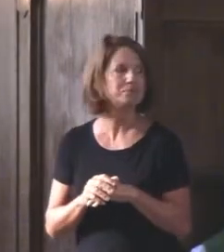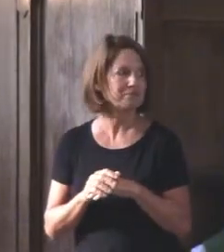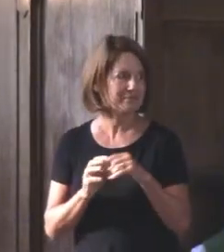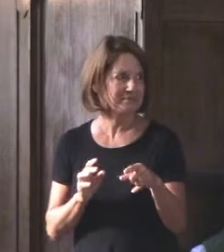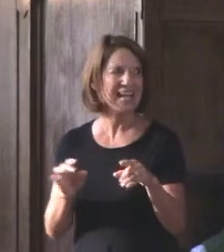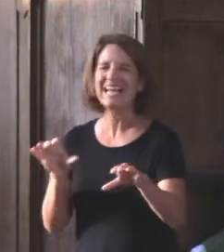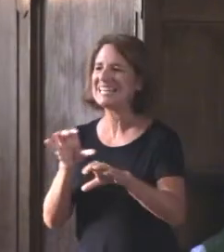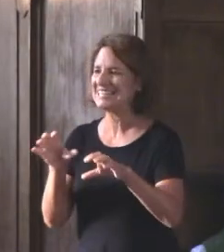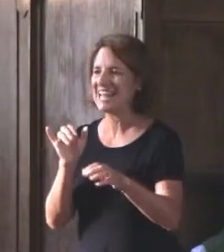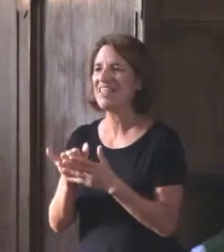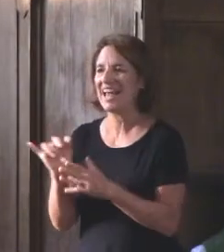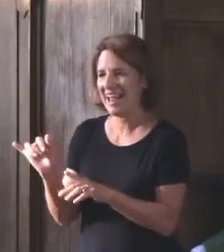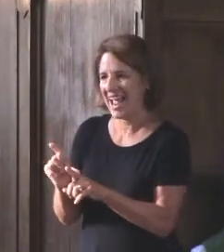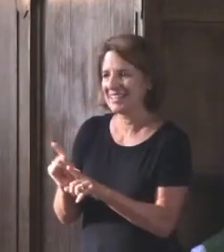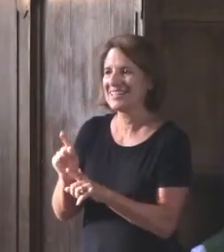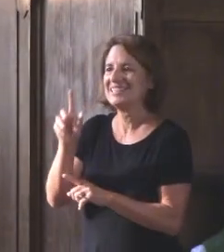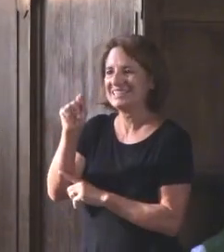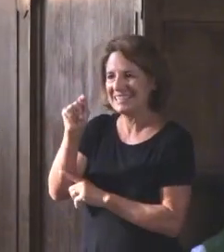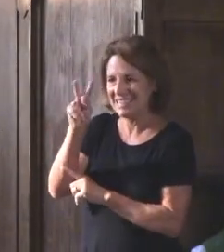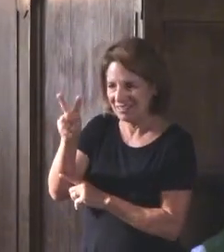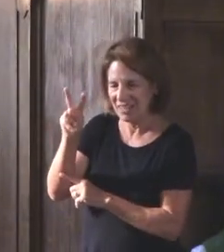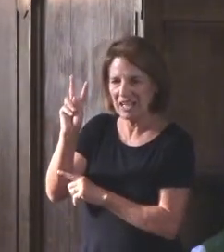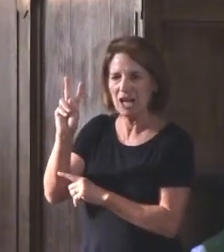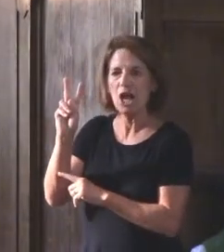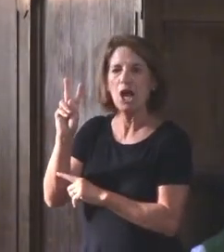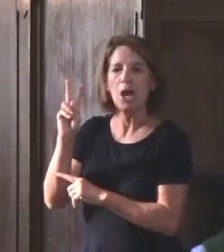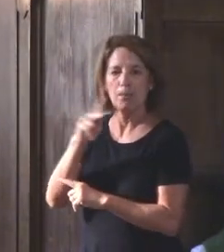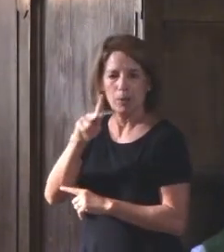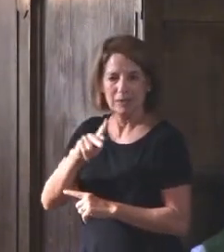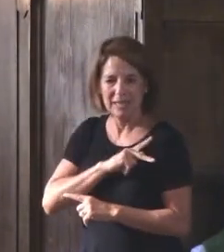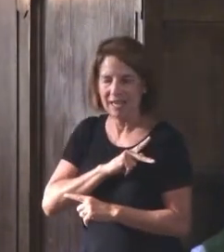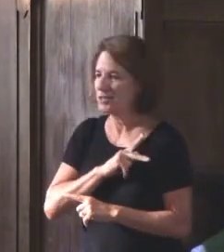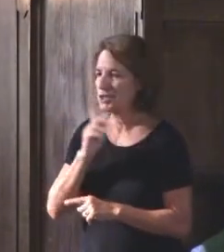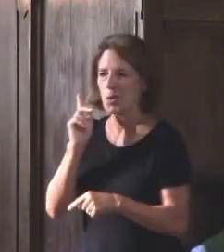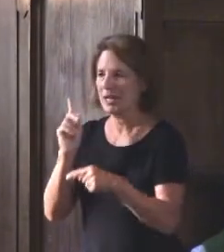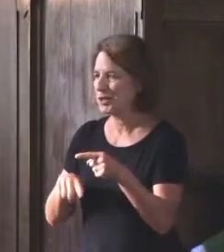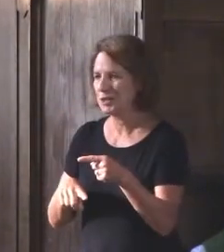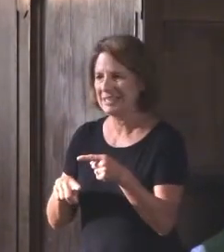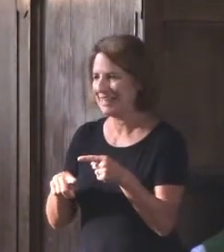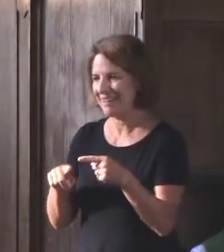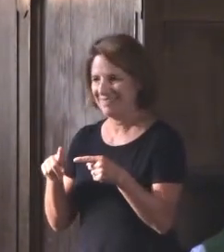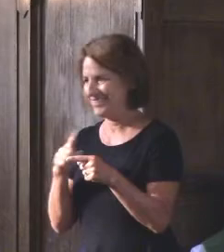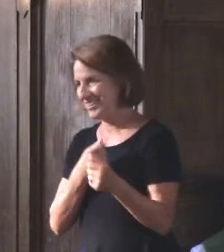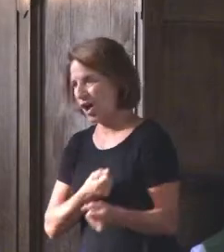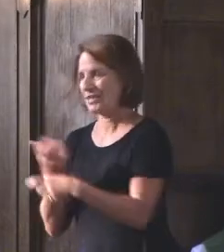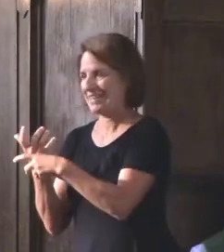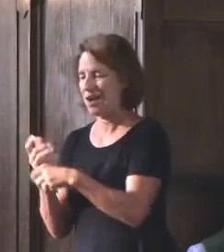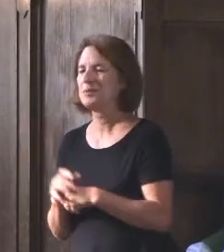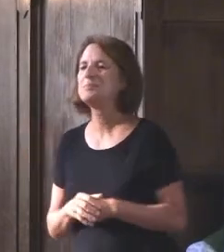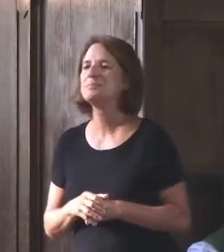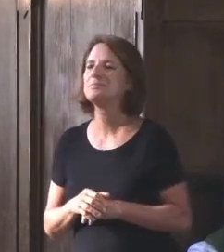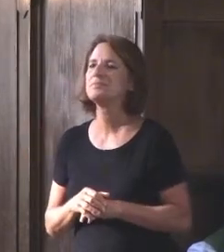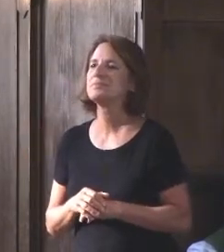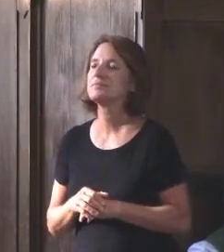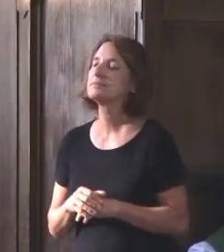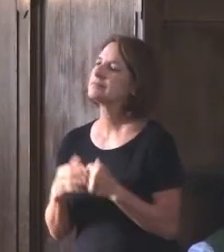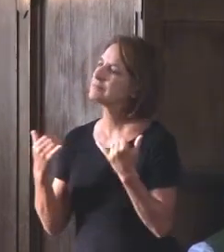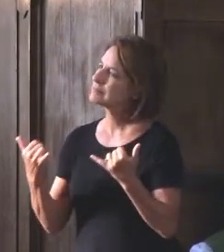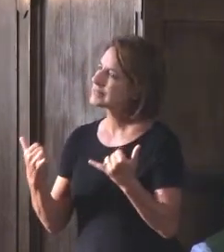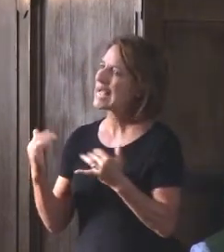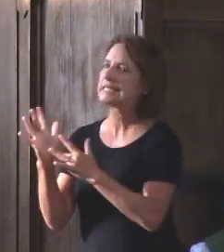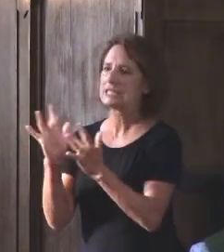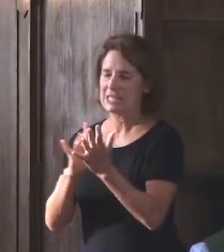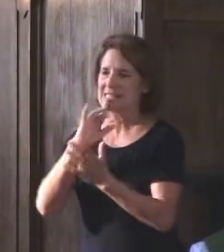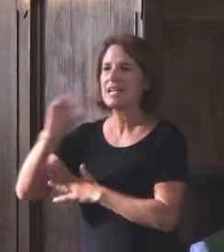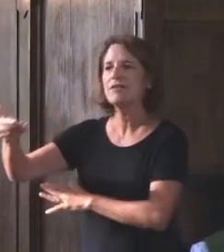as his television personality the whole time, which made it harder for him to get tossed out. Today, Jesus is invited to the home of